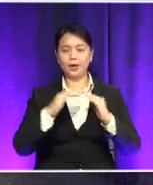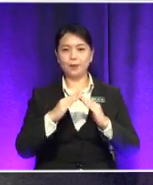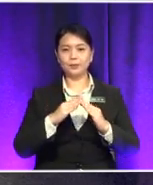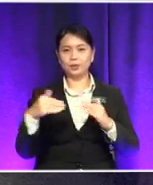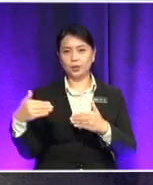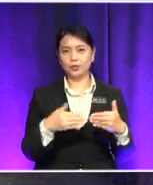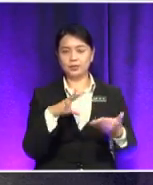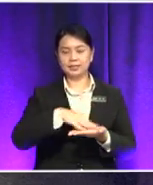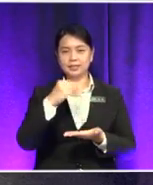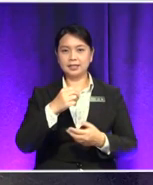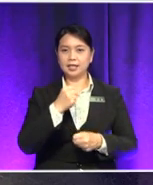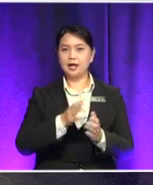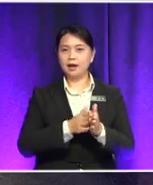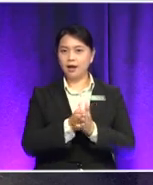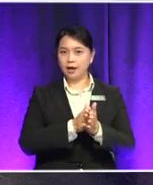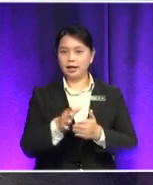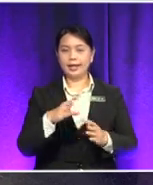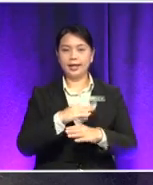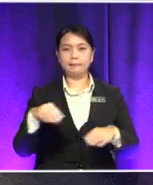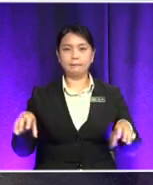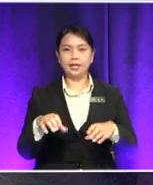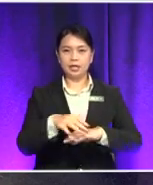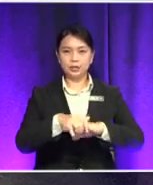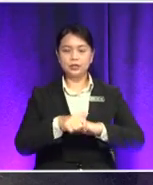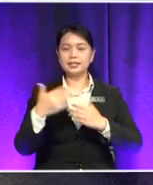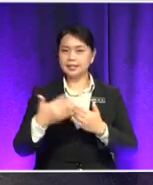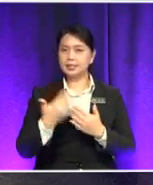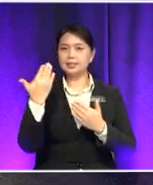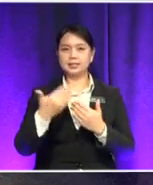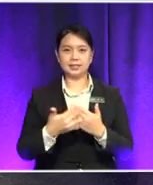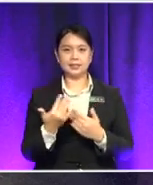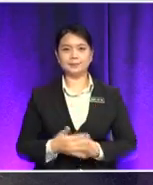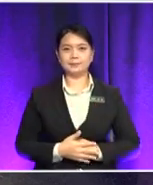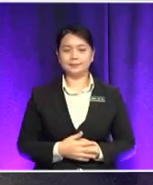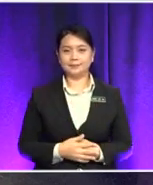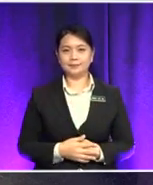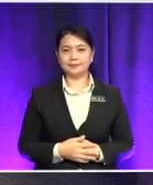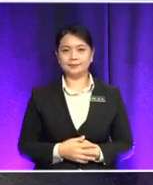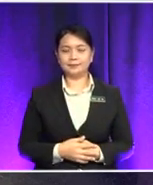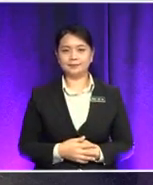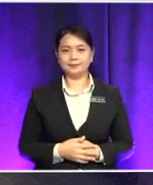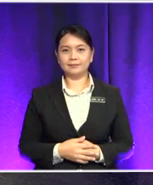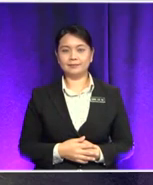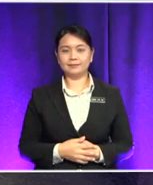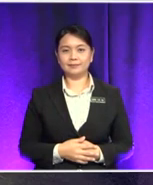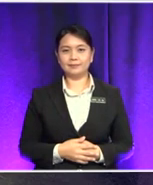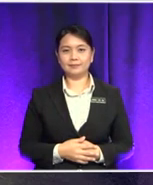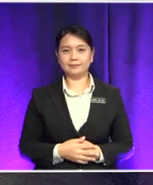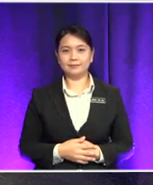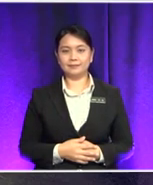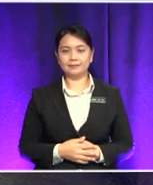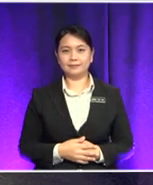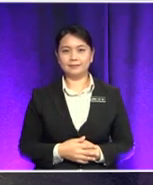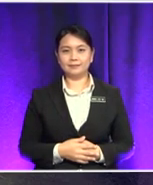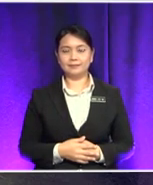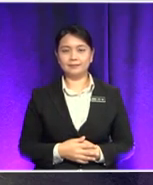hard, and make English easy. English is easy, isn't it, Teacher Hidayah? Yes, but need a lot of practice. A lot of practice, definitely. And my